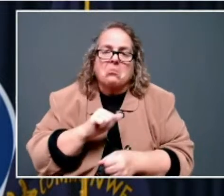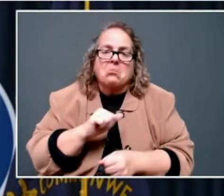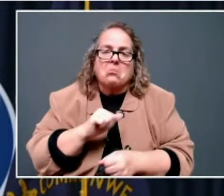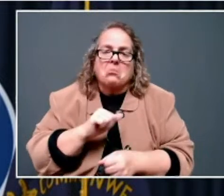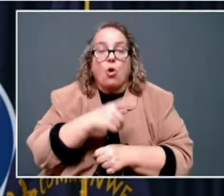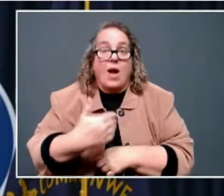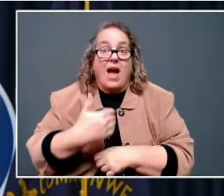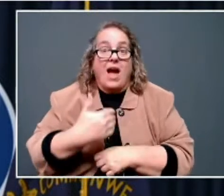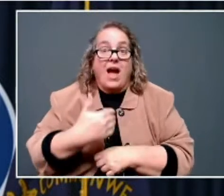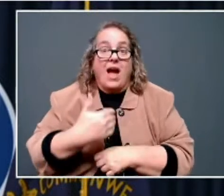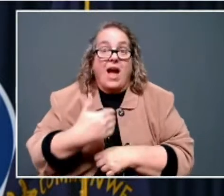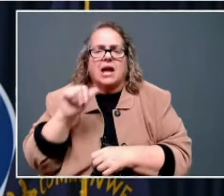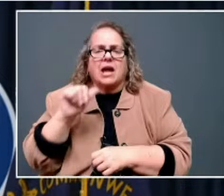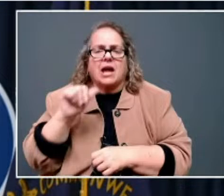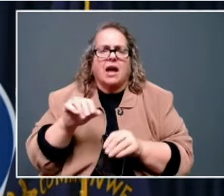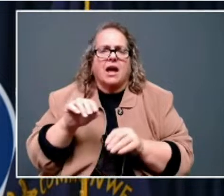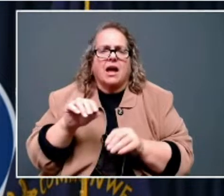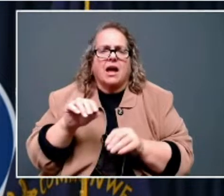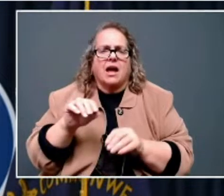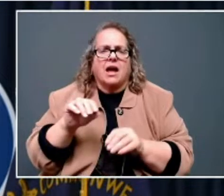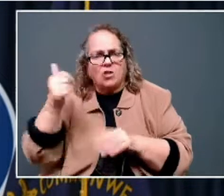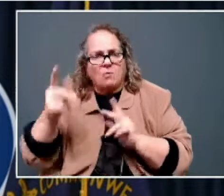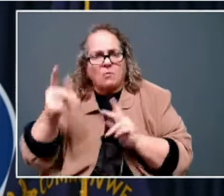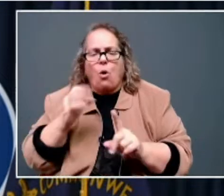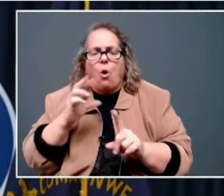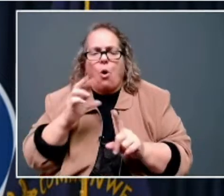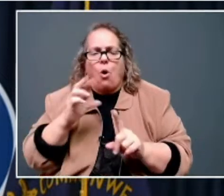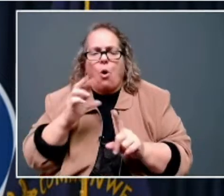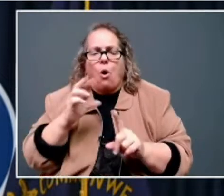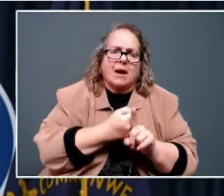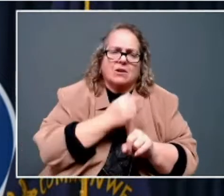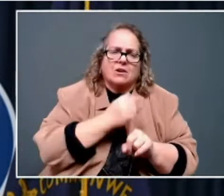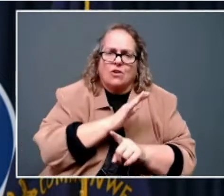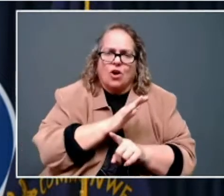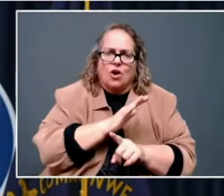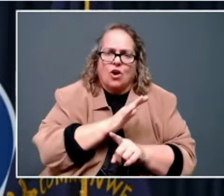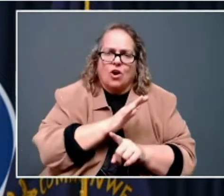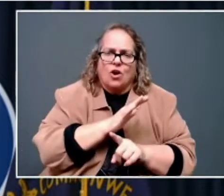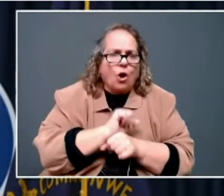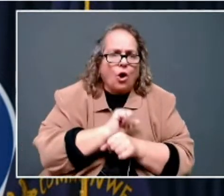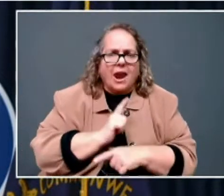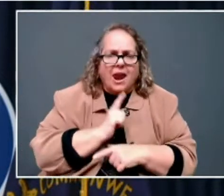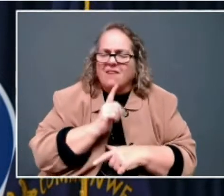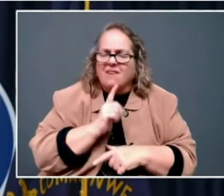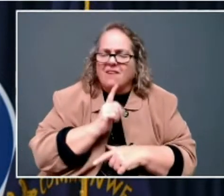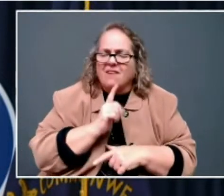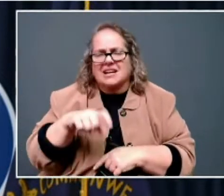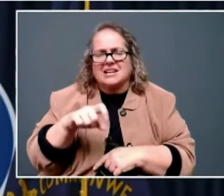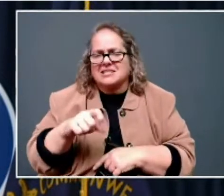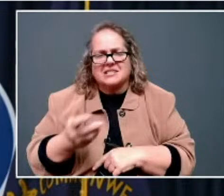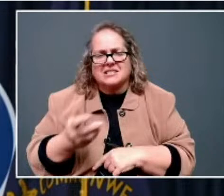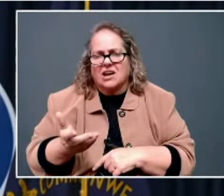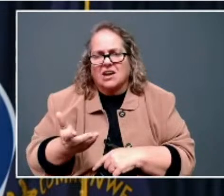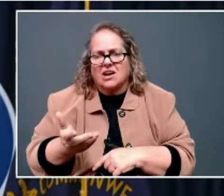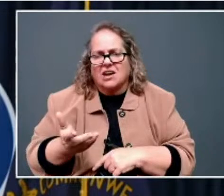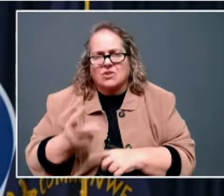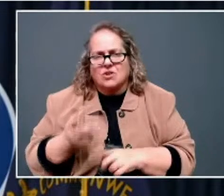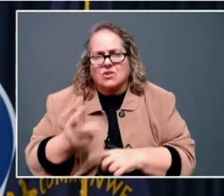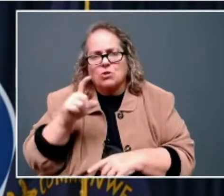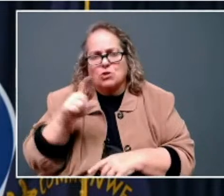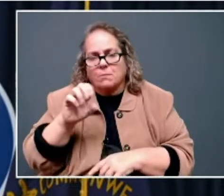other people or impact somebody's life unnecessarily. So yeah, people ought to be on the